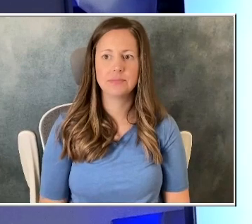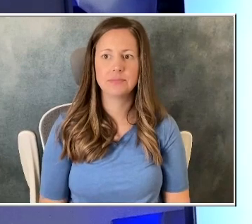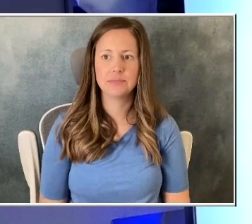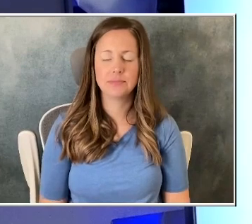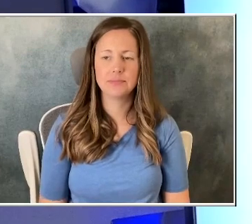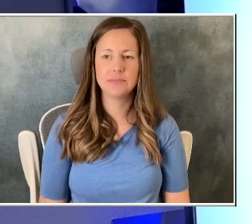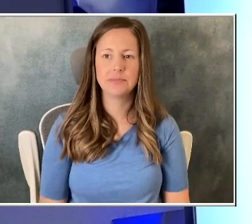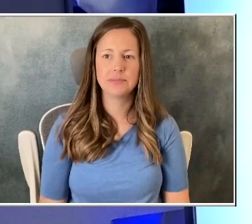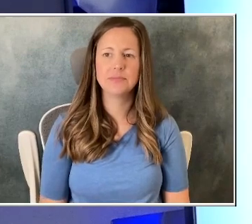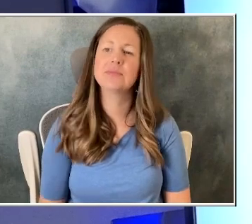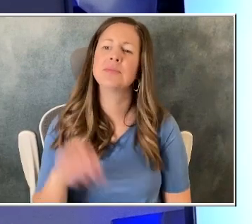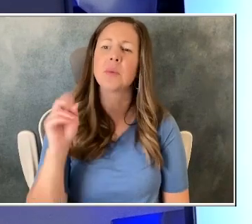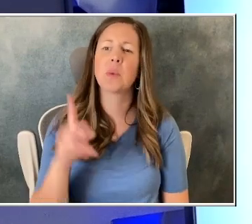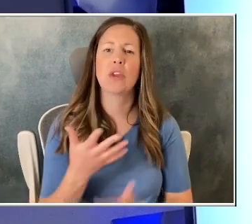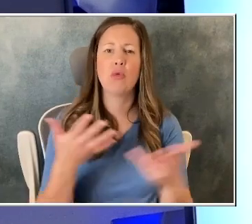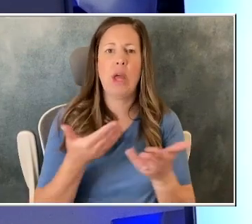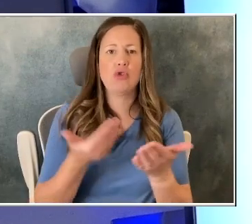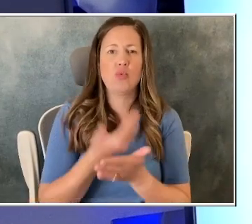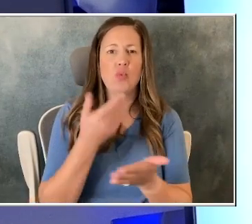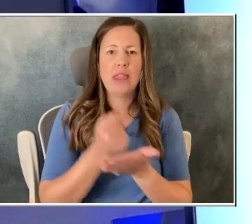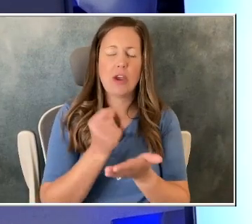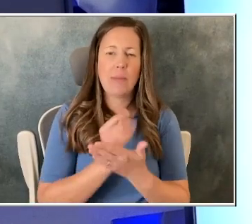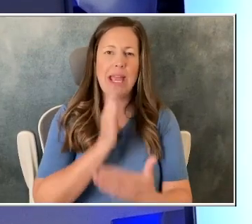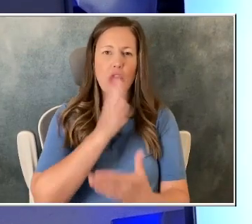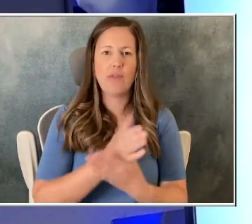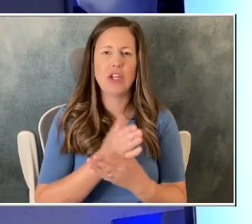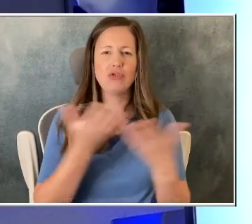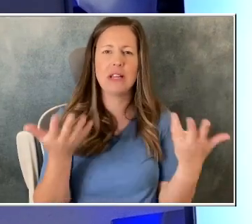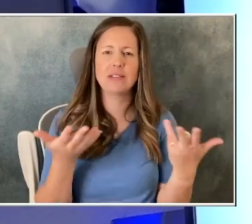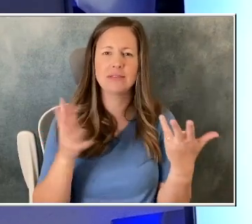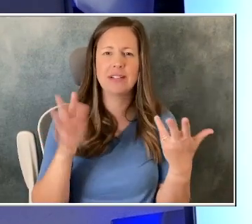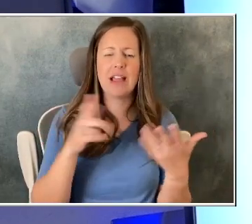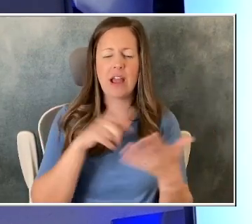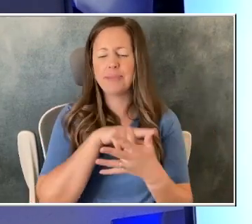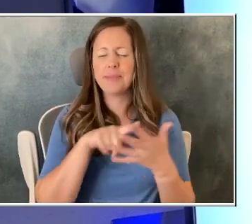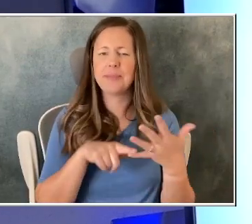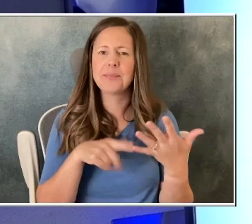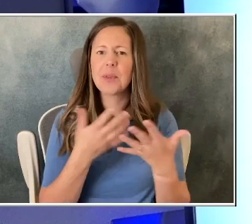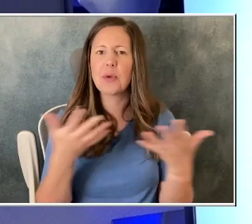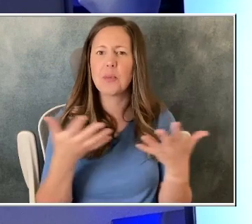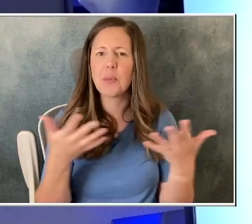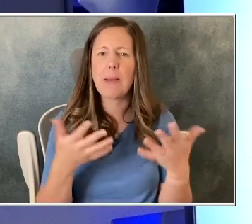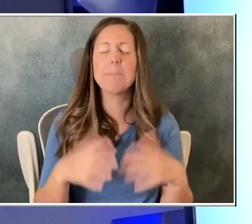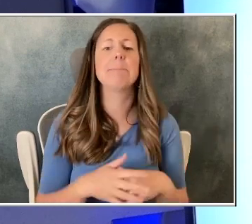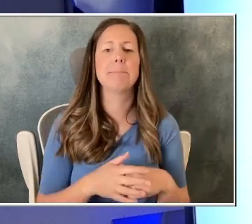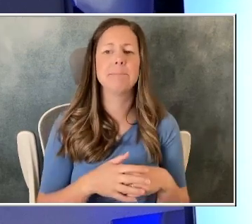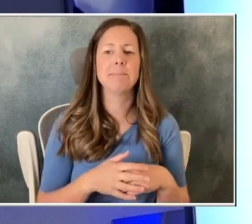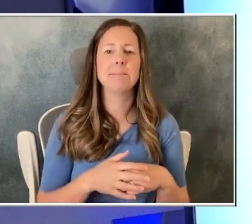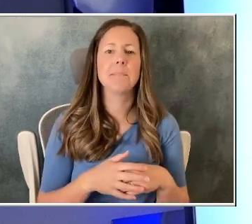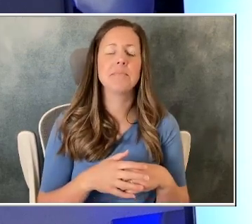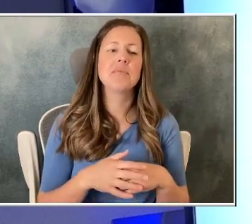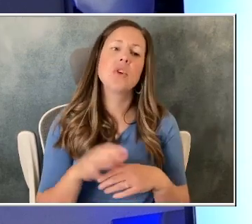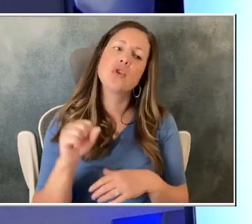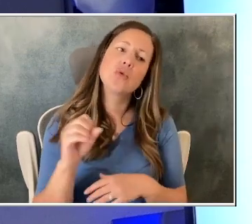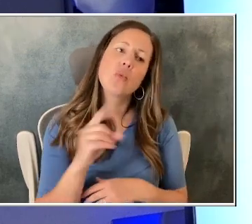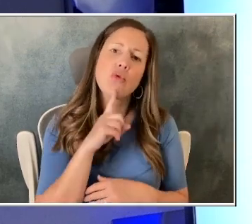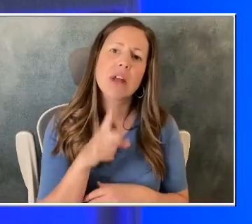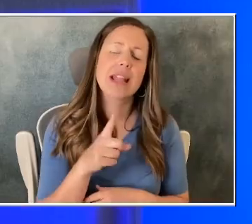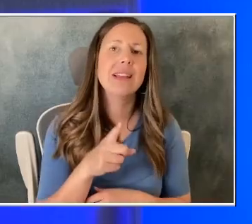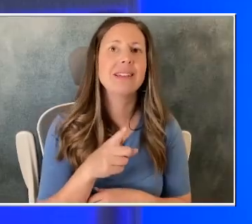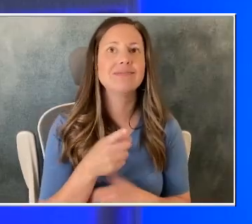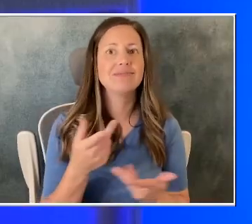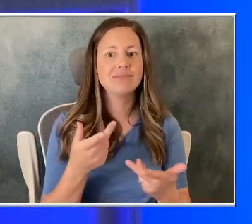kind of novel therapies, interventions? What's kind of Star Trek-y out there? I'm a Trekkie, so I'm going to use it. Right. So we're looking a lot.